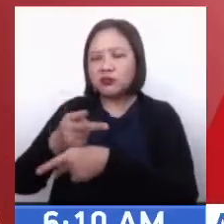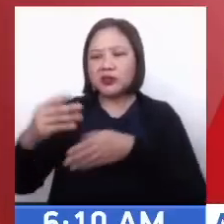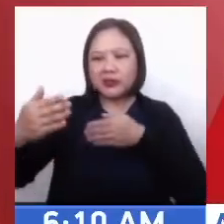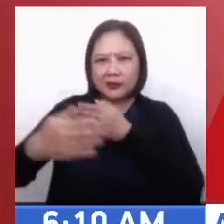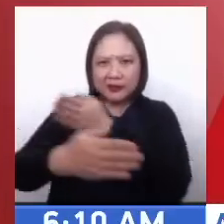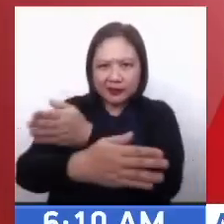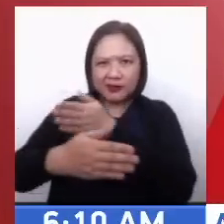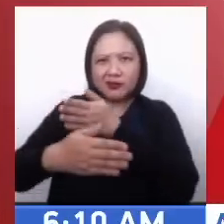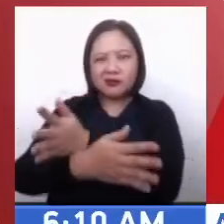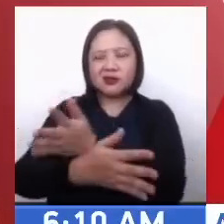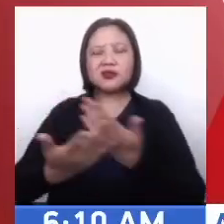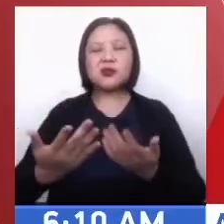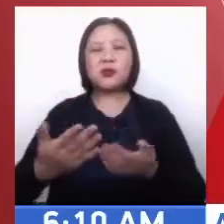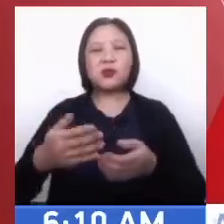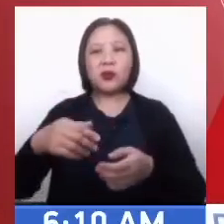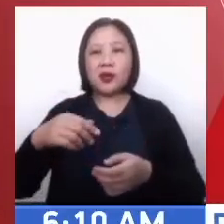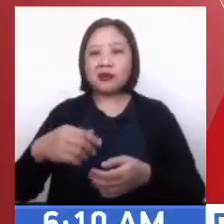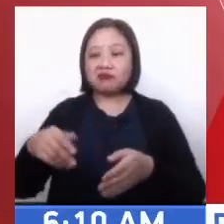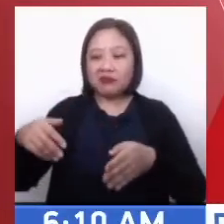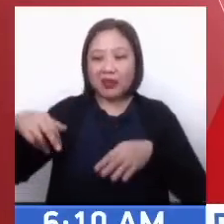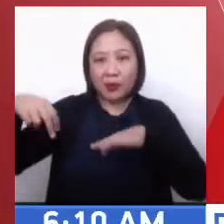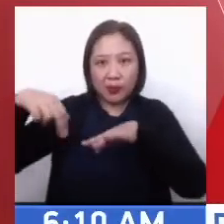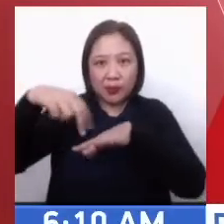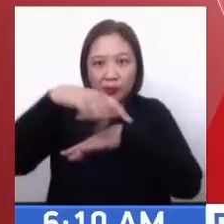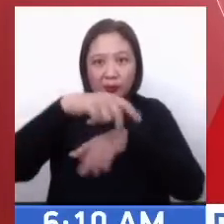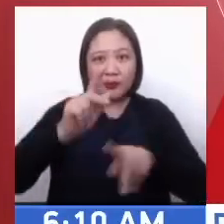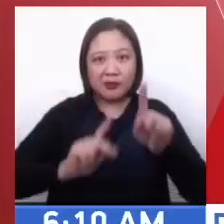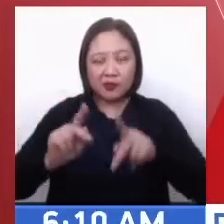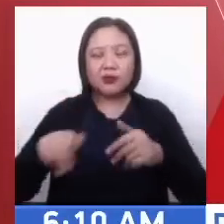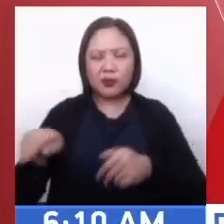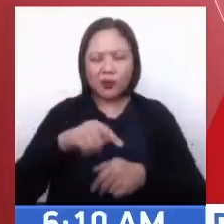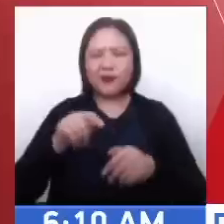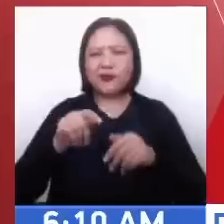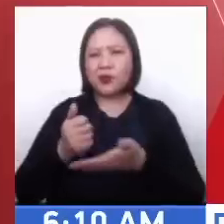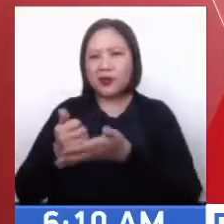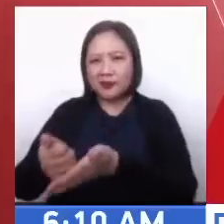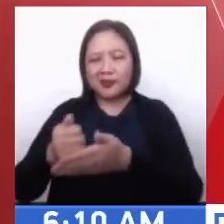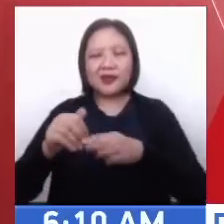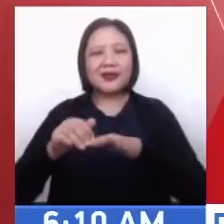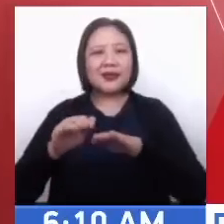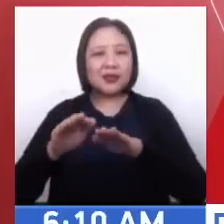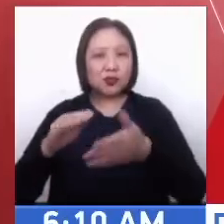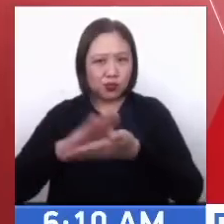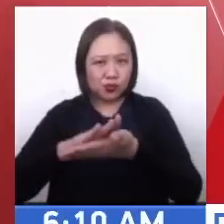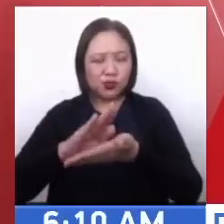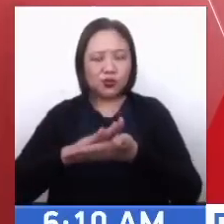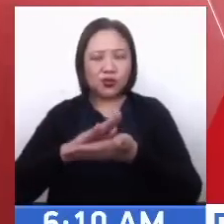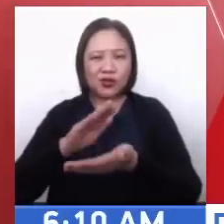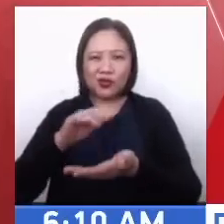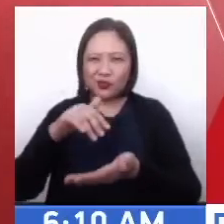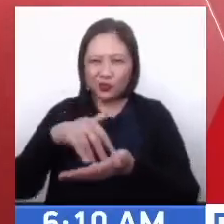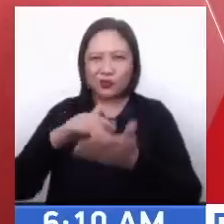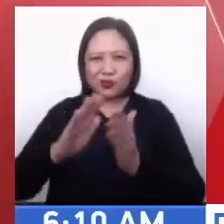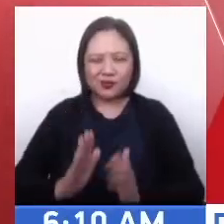lanes, all of this that will have our children transition back to school. Napanukala nyo rin